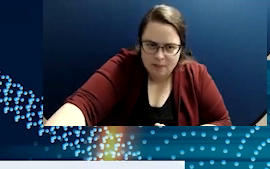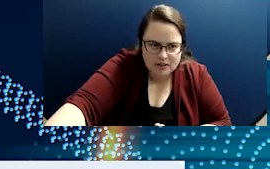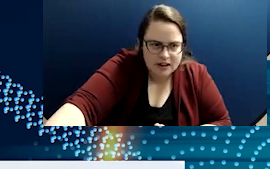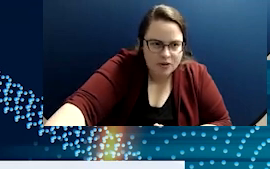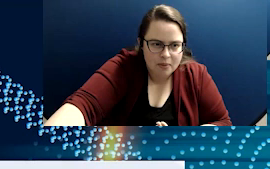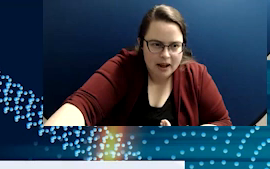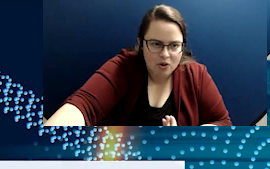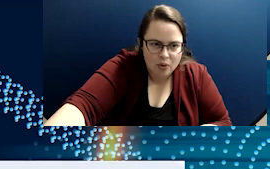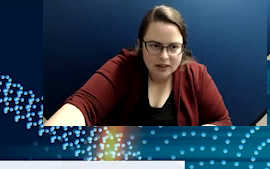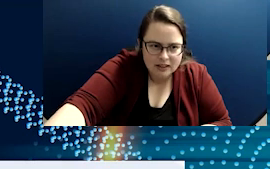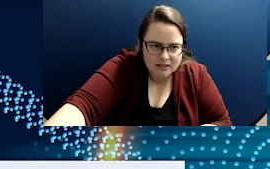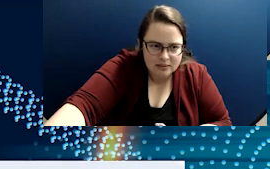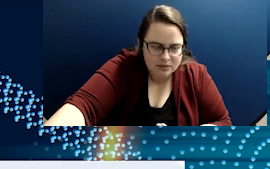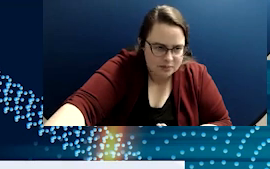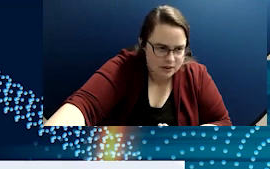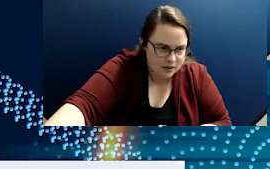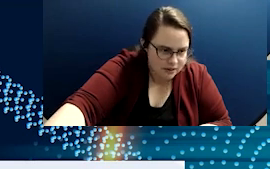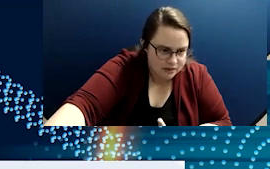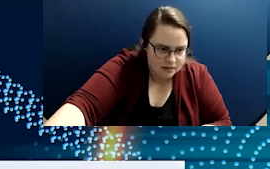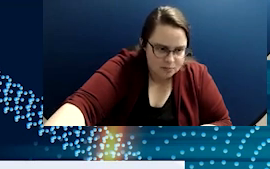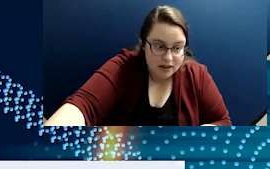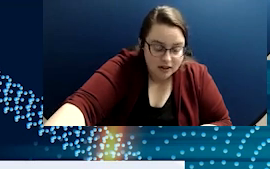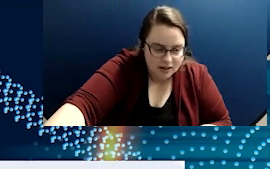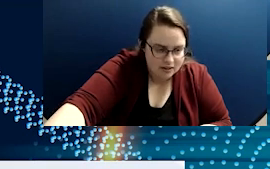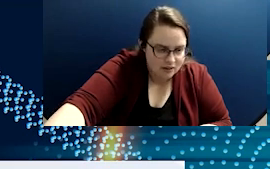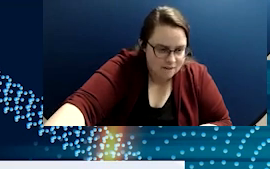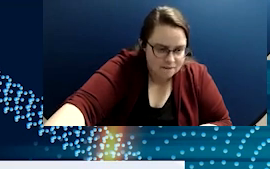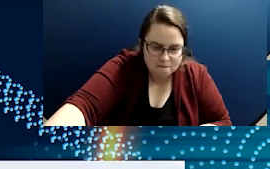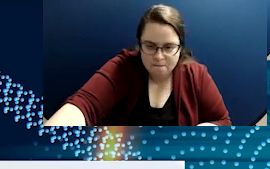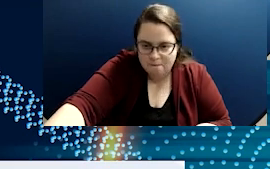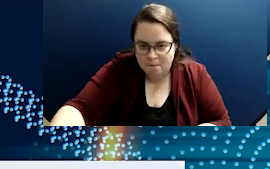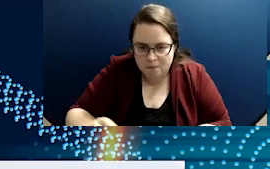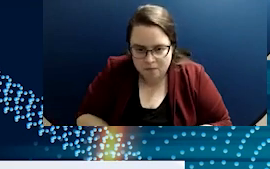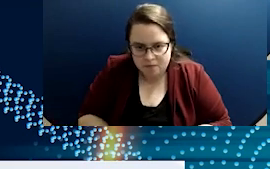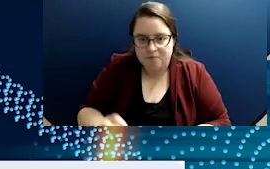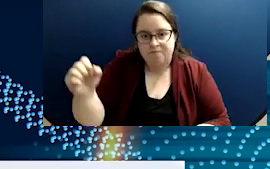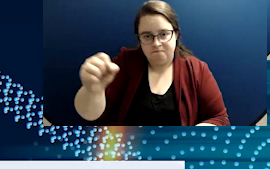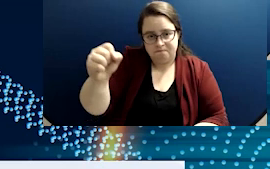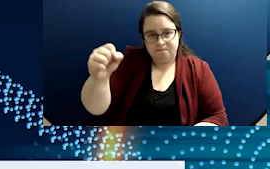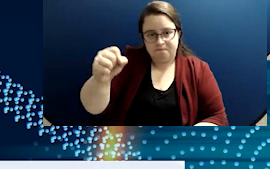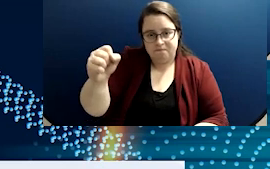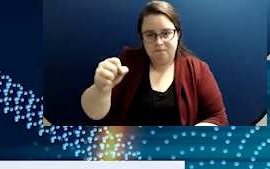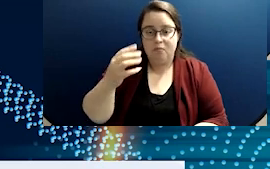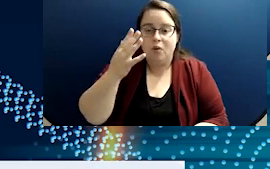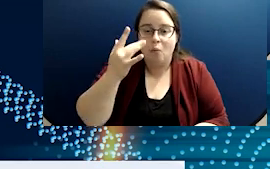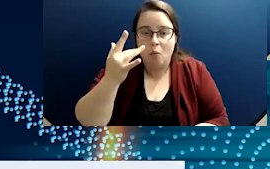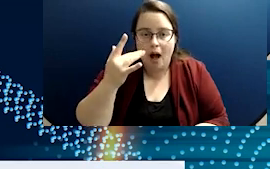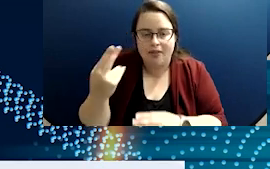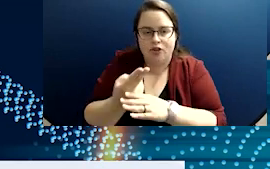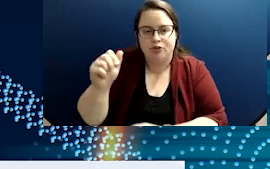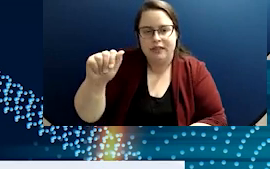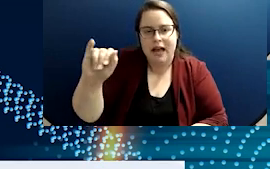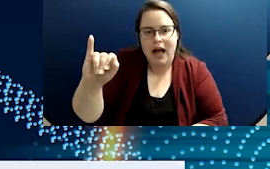I'm astounded by how quickly this seems to be spreading. Yes. It's because they're using AI to